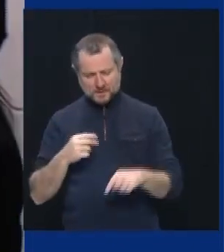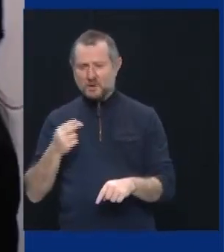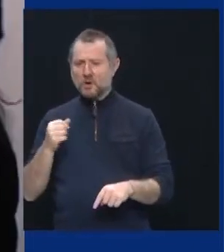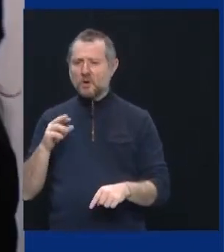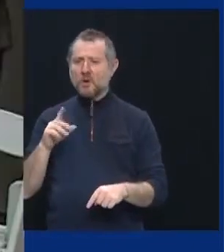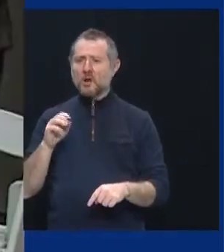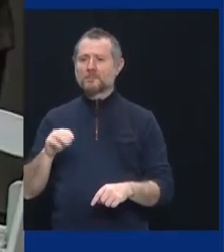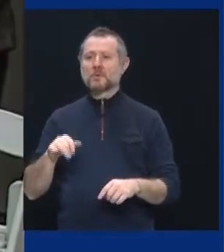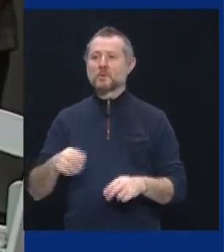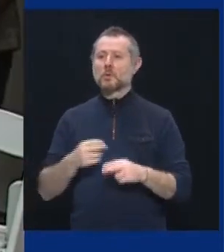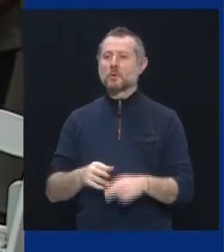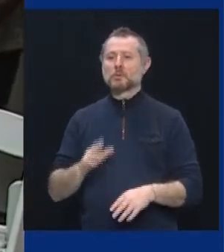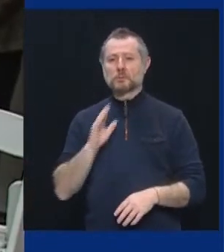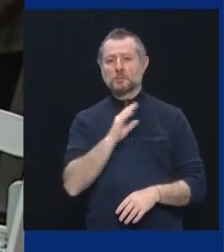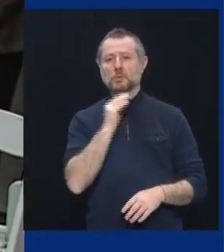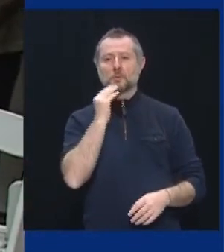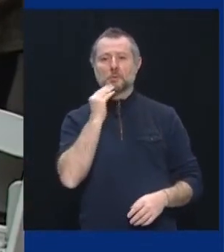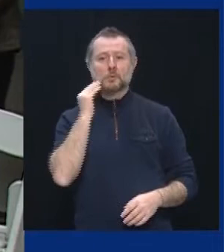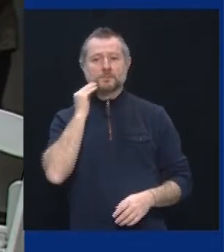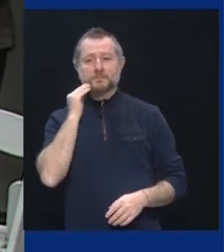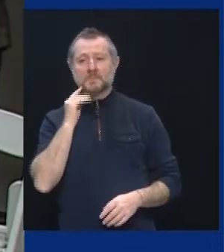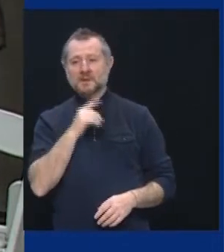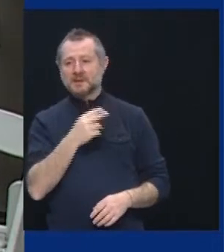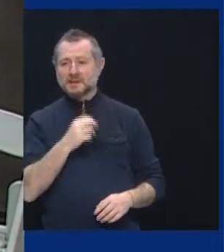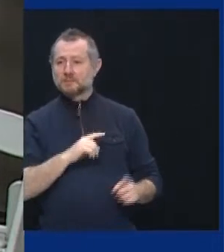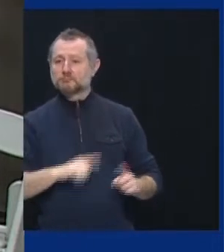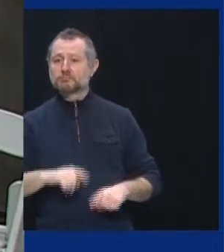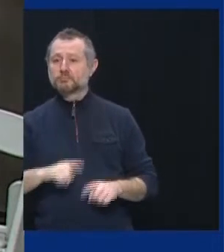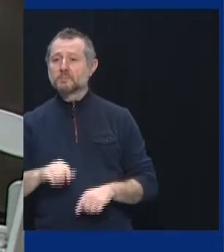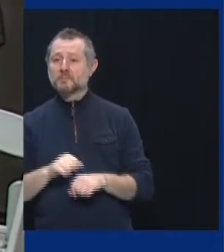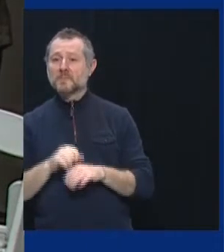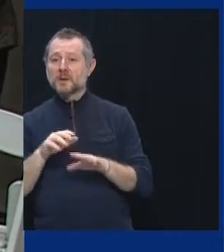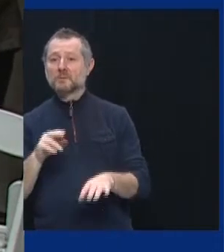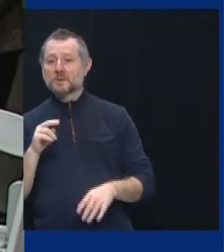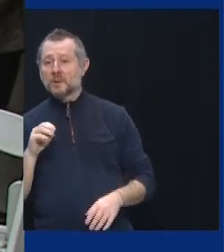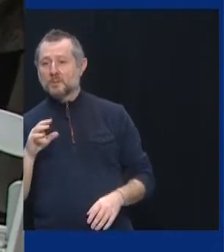lot of elected officials in our district.